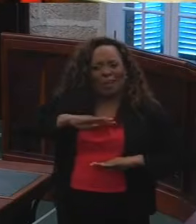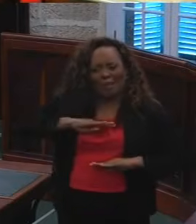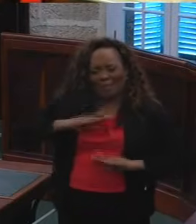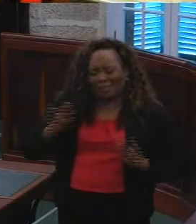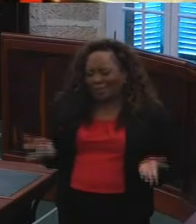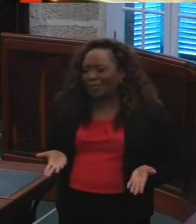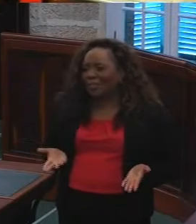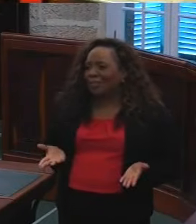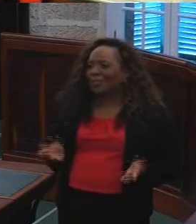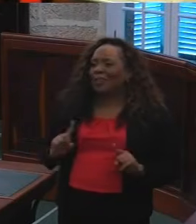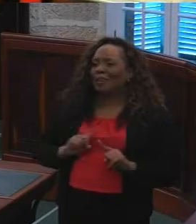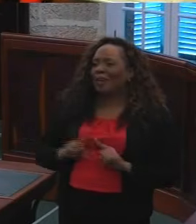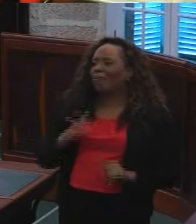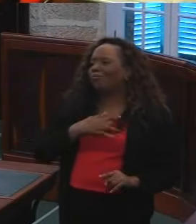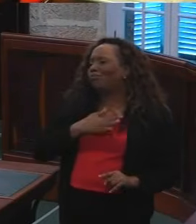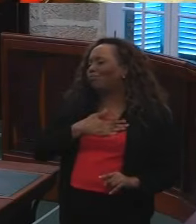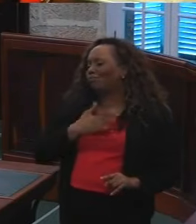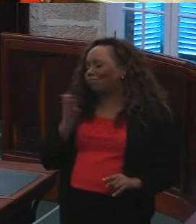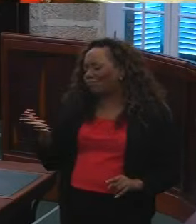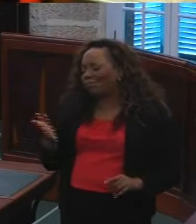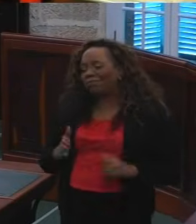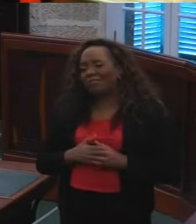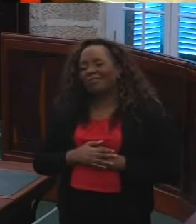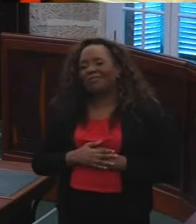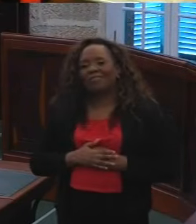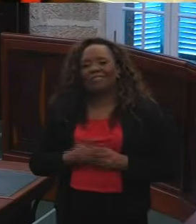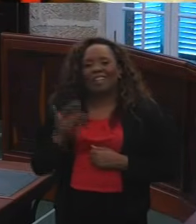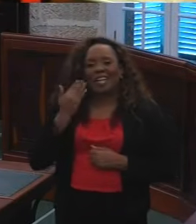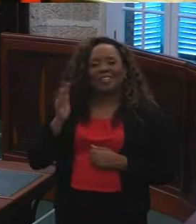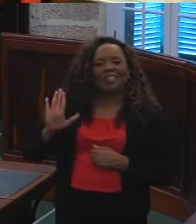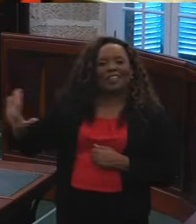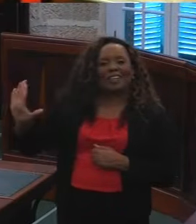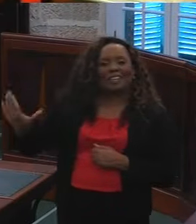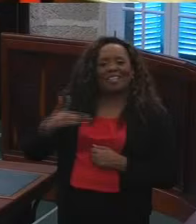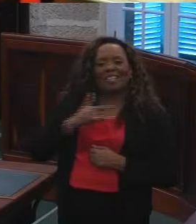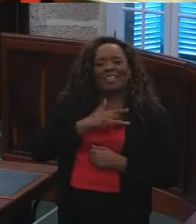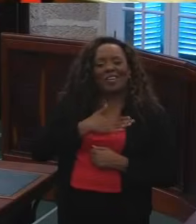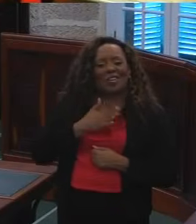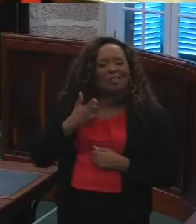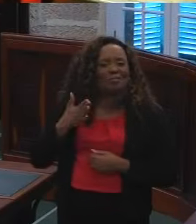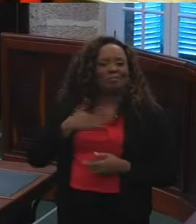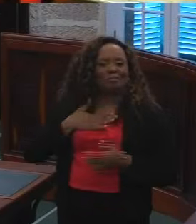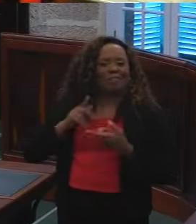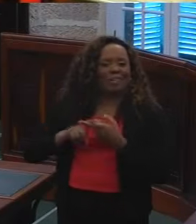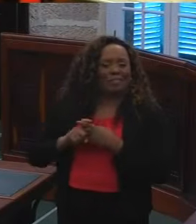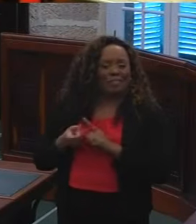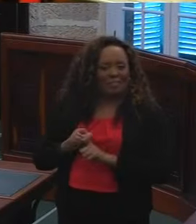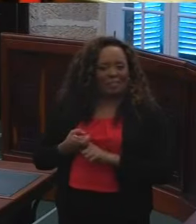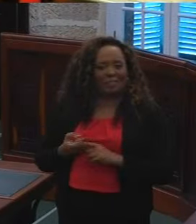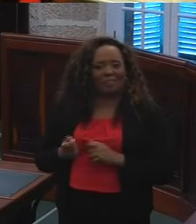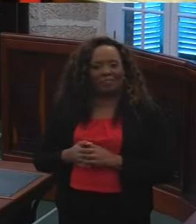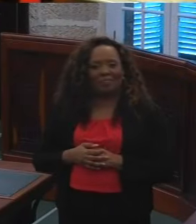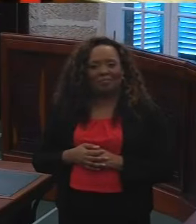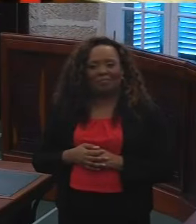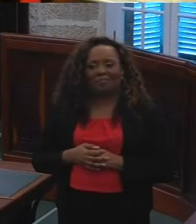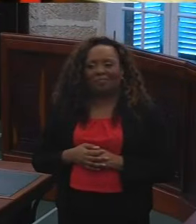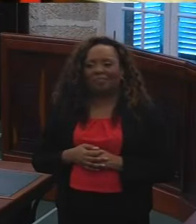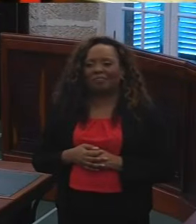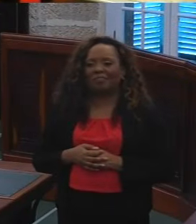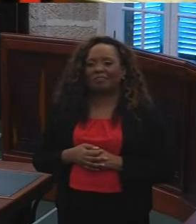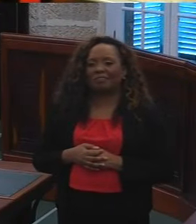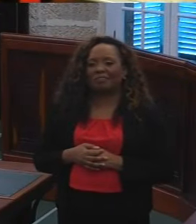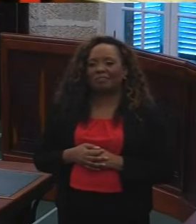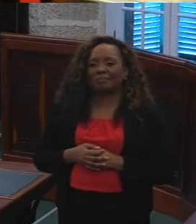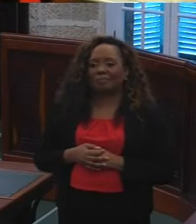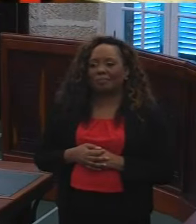but because of his heart, Mr. Speaker, sir. I know the heart of my friend. And sir, as he also said, sir, you